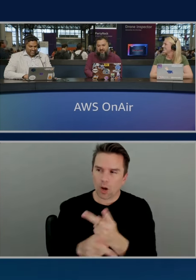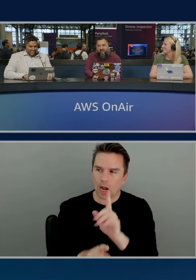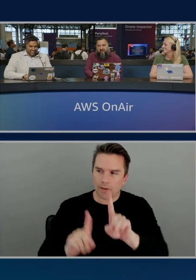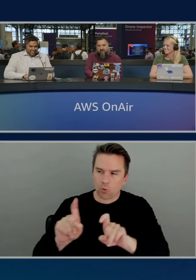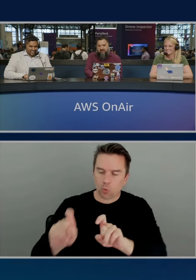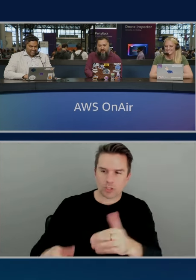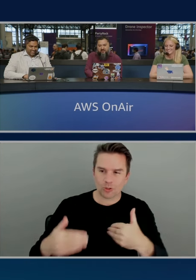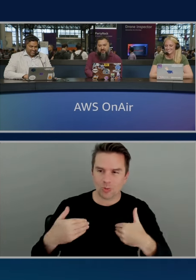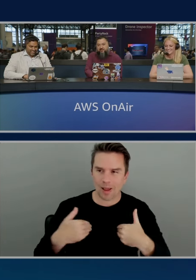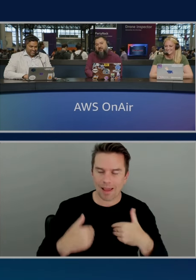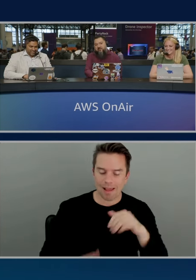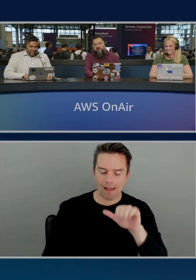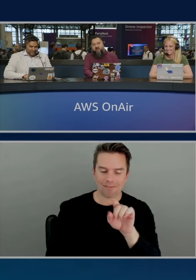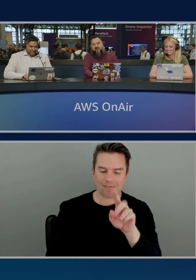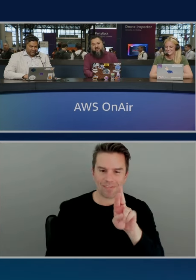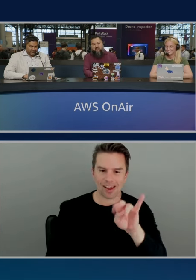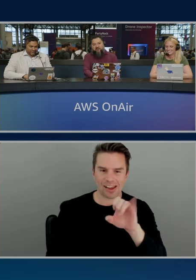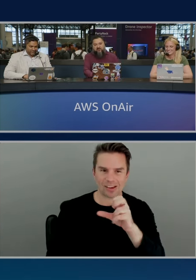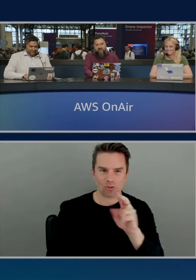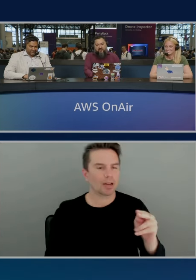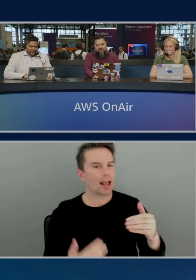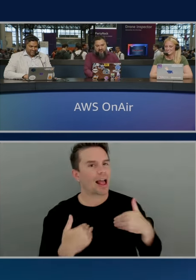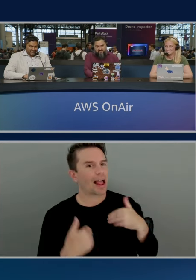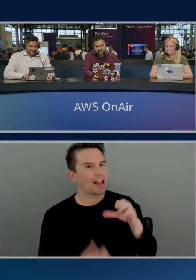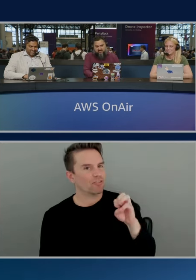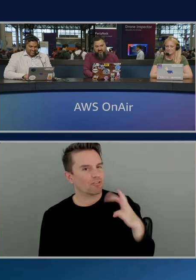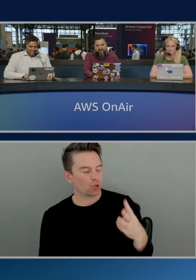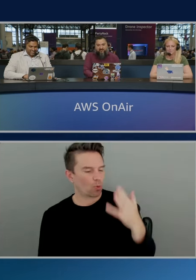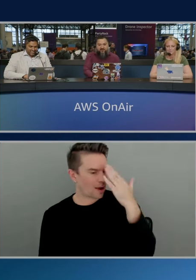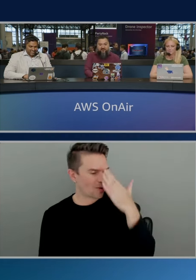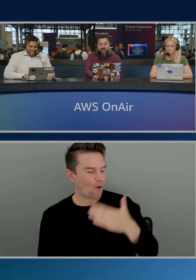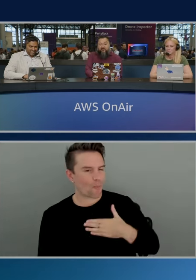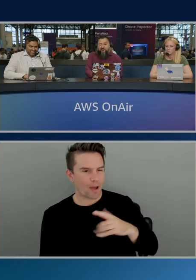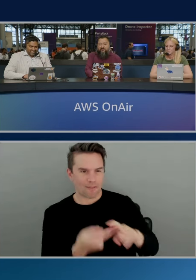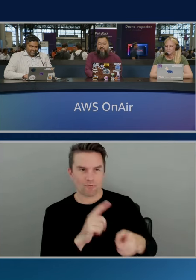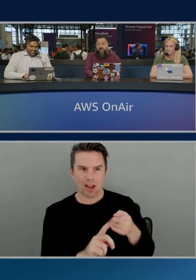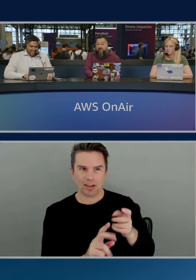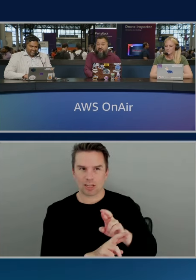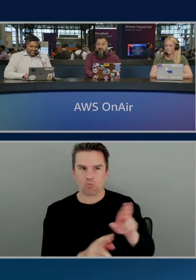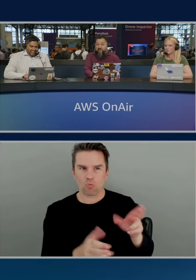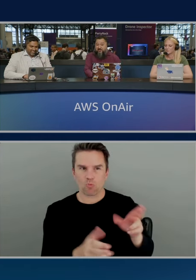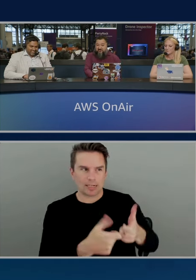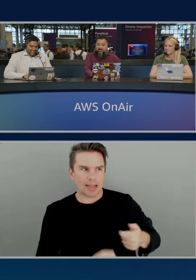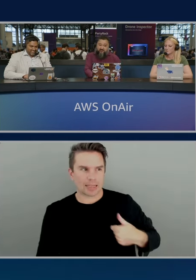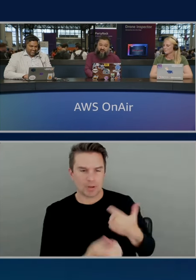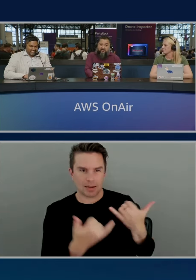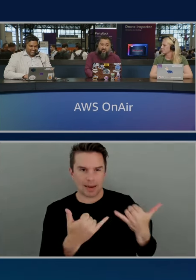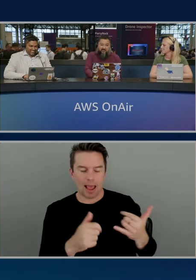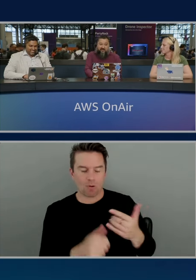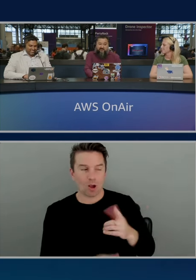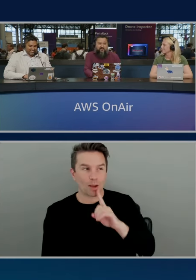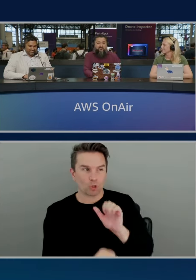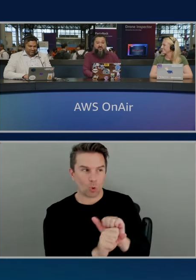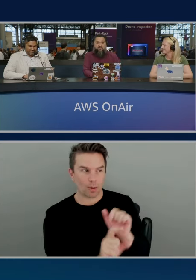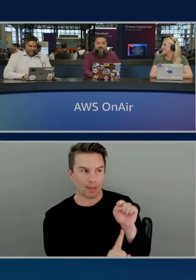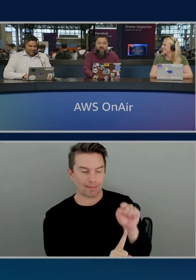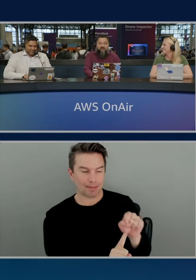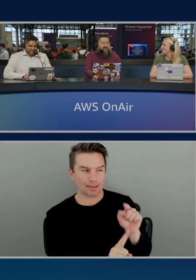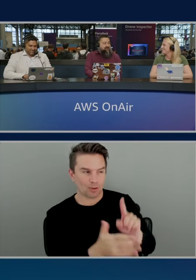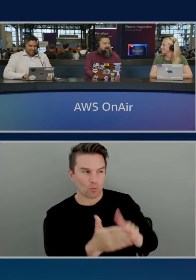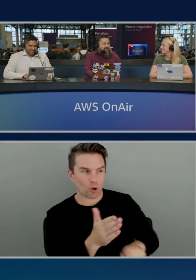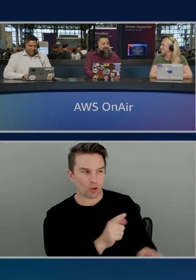right now, and I know you're probably getting ready to text me, so I'll get ready to answer you later, but I'm pretty sure this is what you've been bugging me about. I don't know, the last 6 or